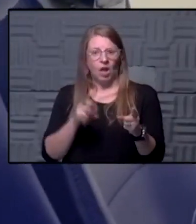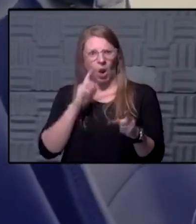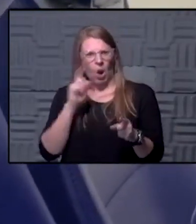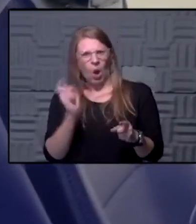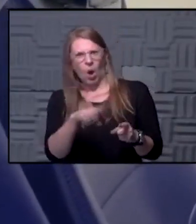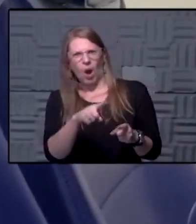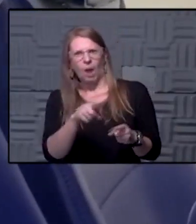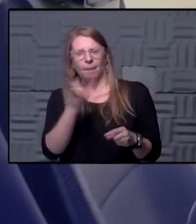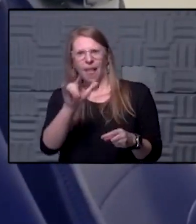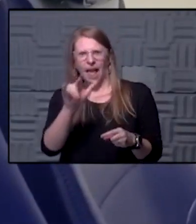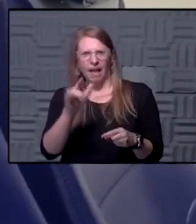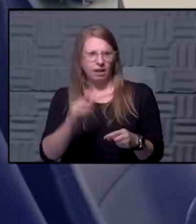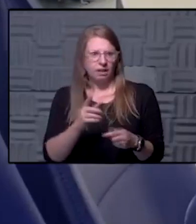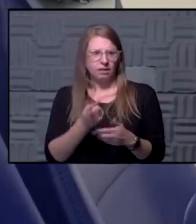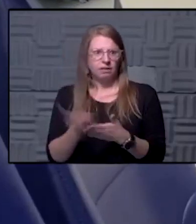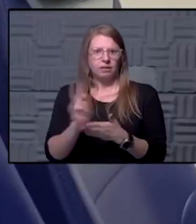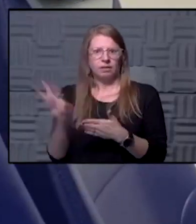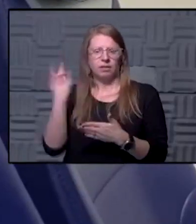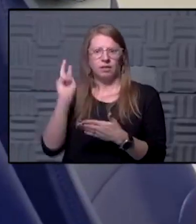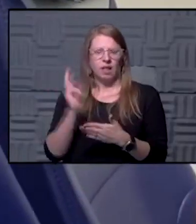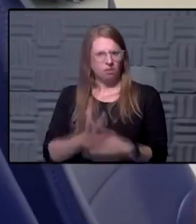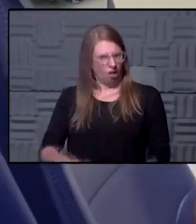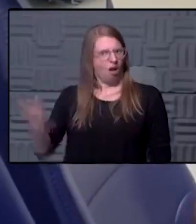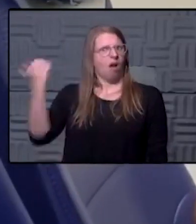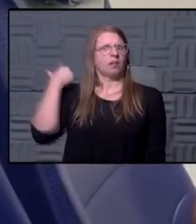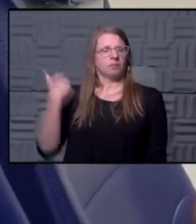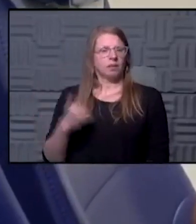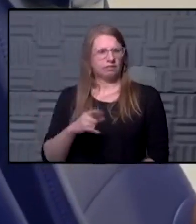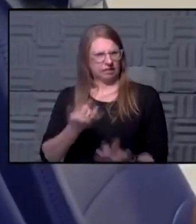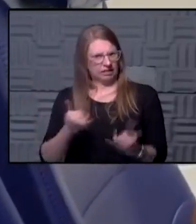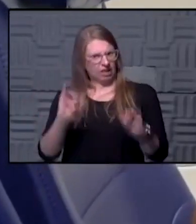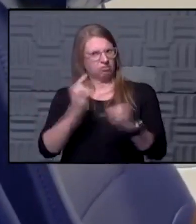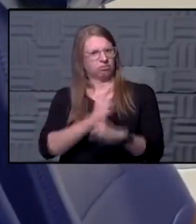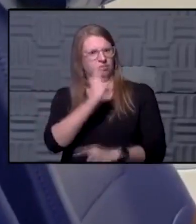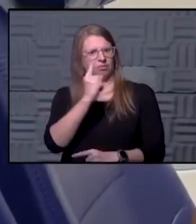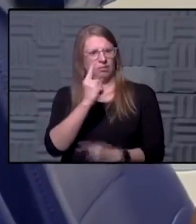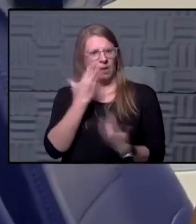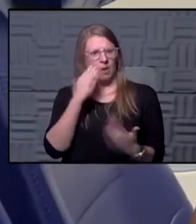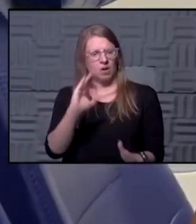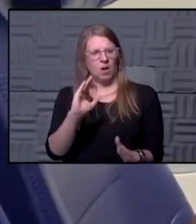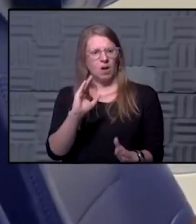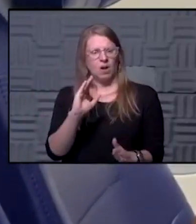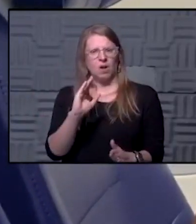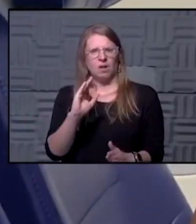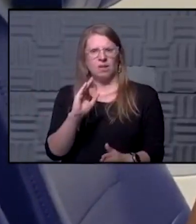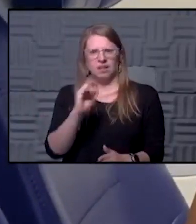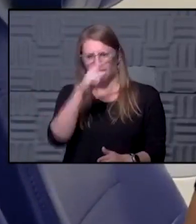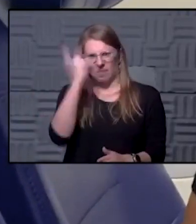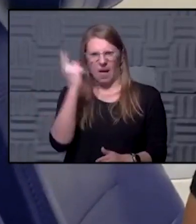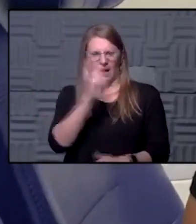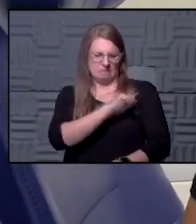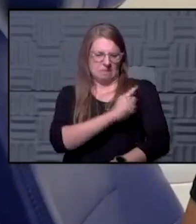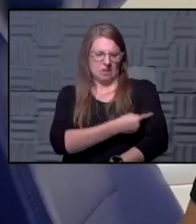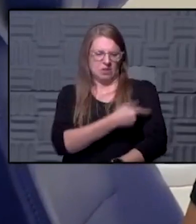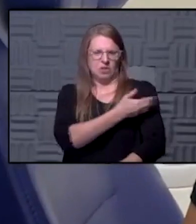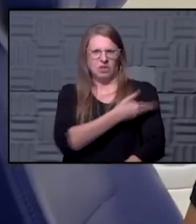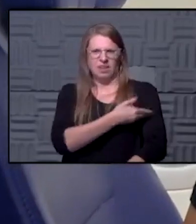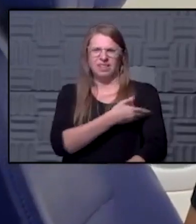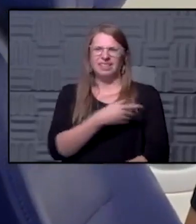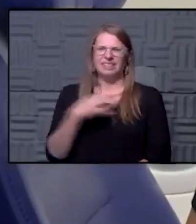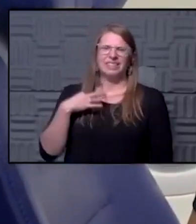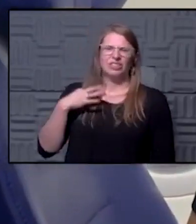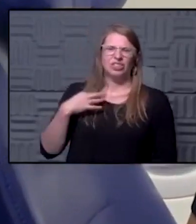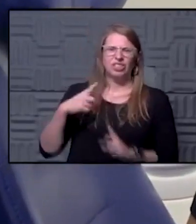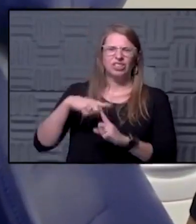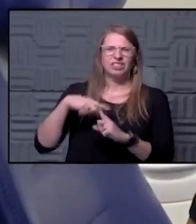at you on that plane back a few weeks ago. That was a long time ago, though. But you're still doing it right. I don't know what that black muscle shirt's doing on there. That's kind of good. That's just a T-shirt.